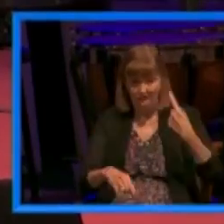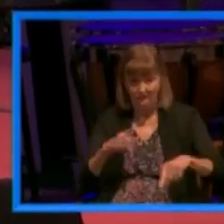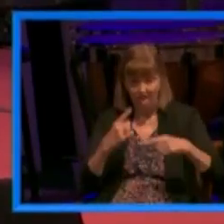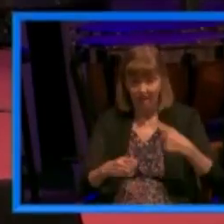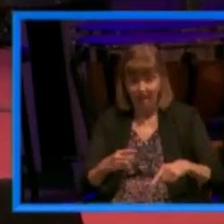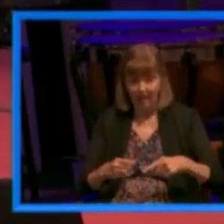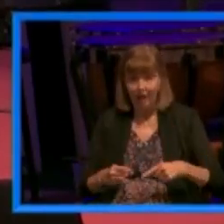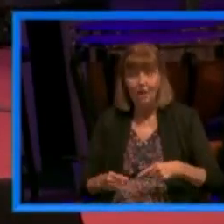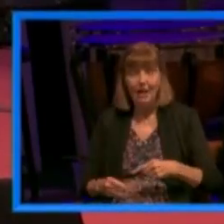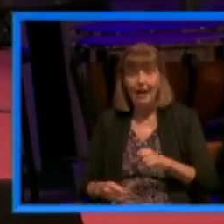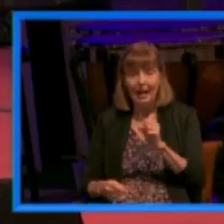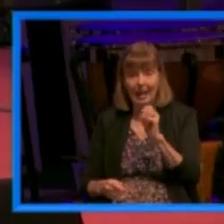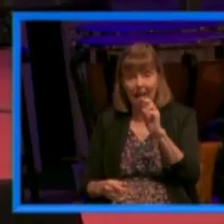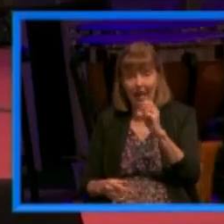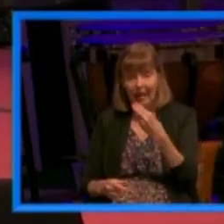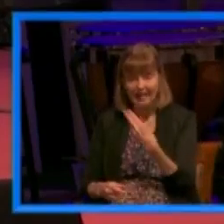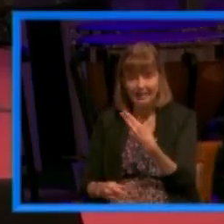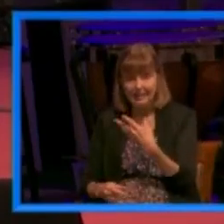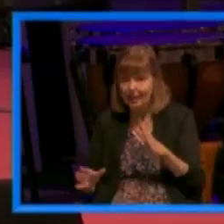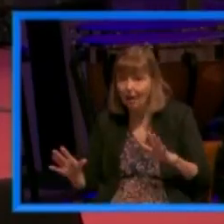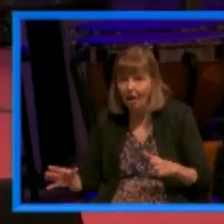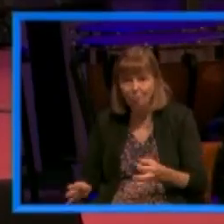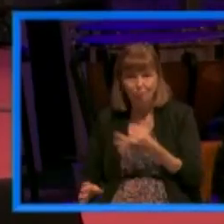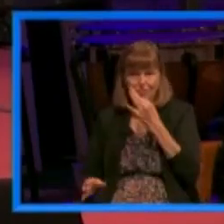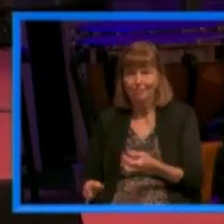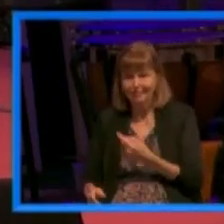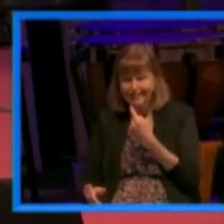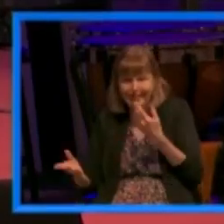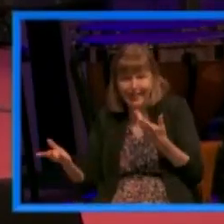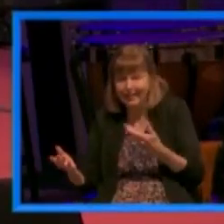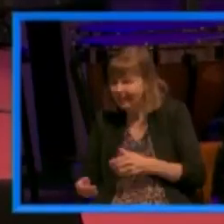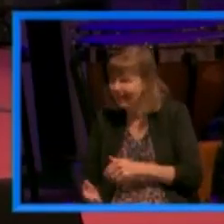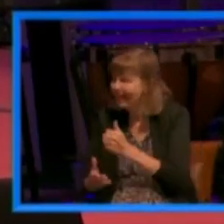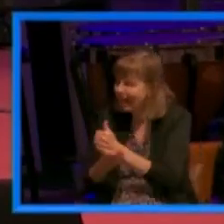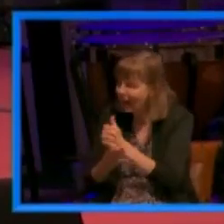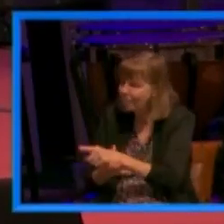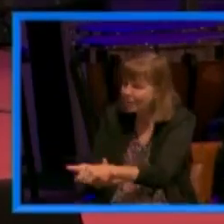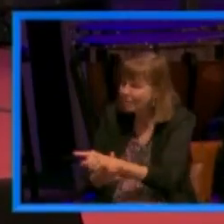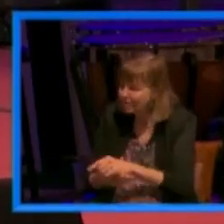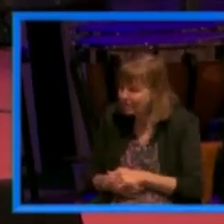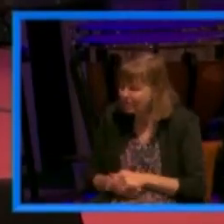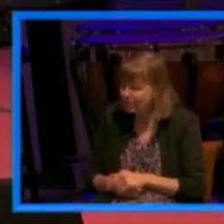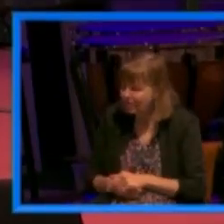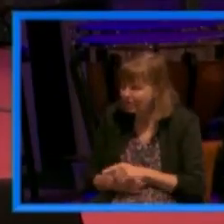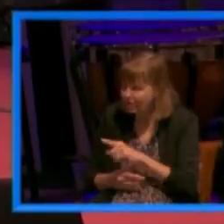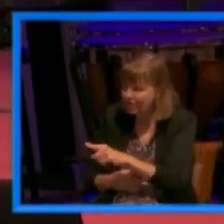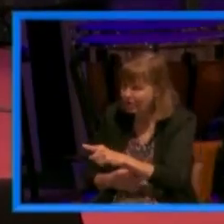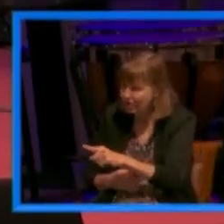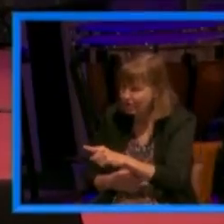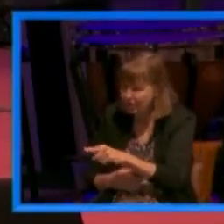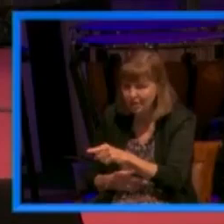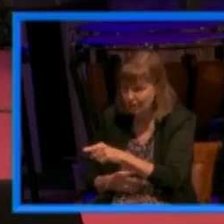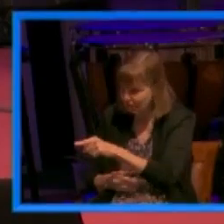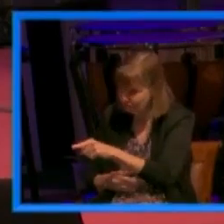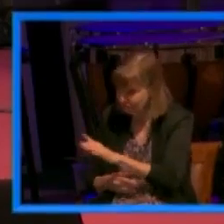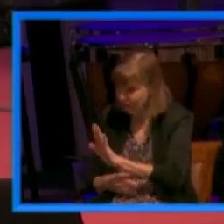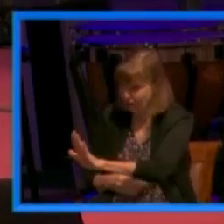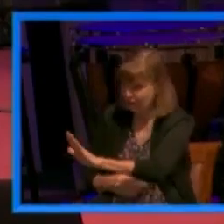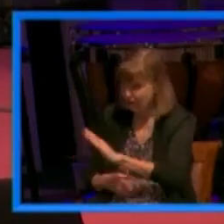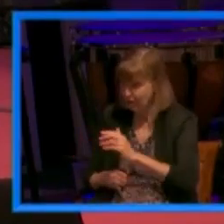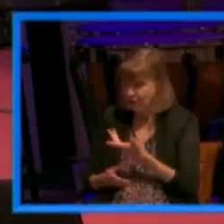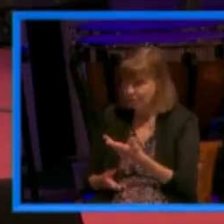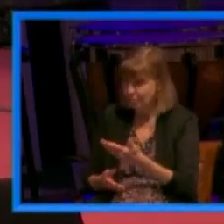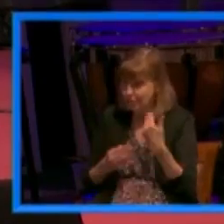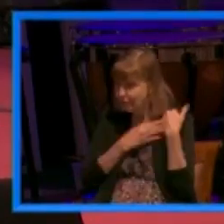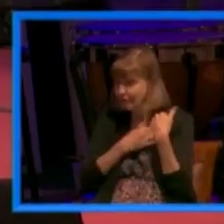say. Sarah has the gall to say, "Abraham, you did this." Now, I